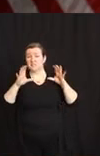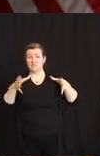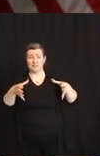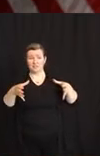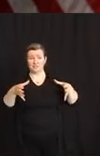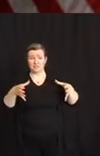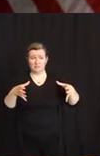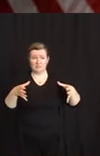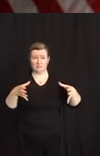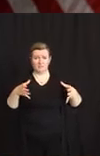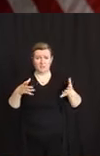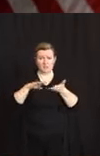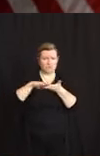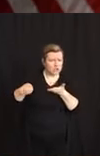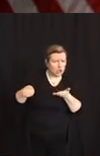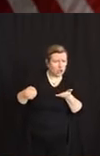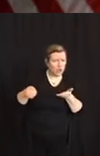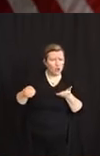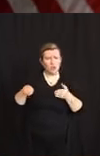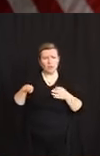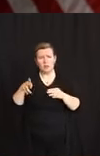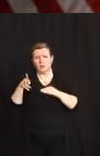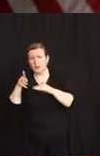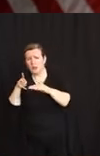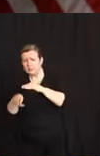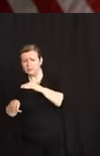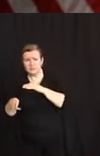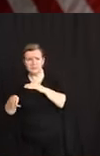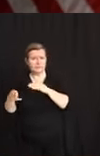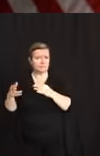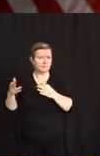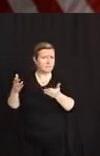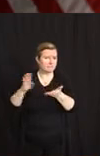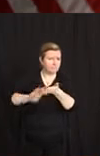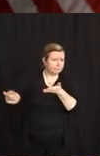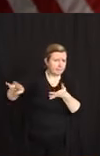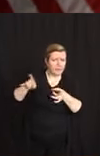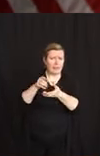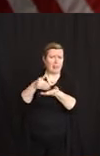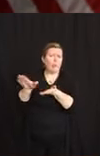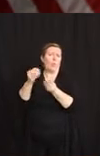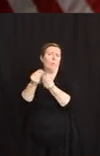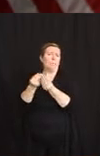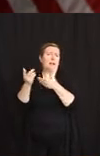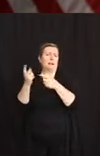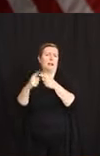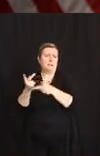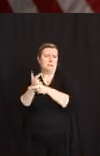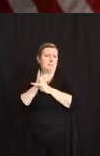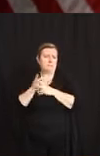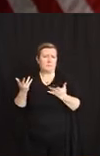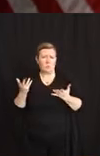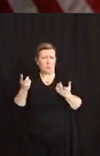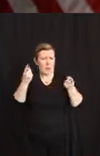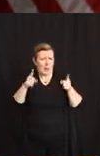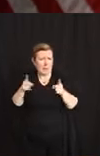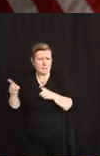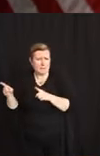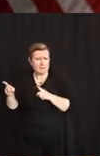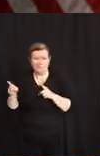any decisions about cutting the workforce or freezing hiring? Will we need to cut the size of state government along with